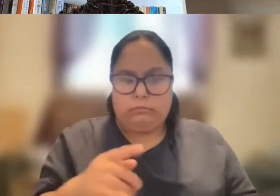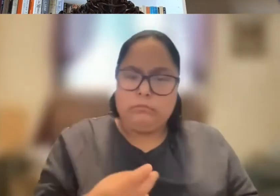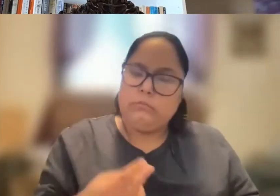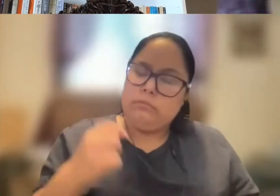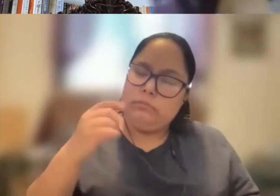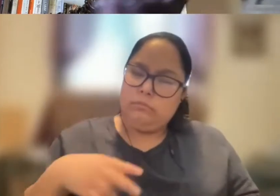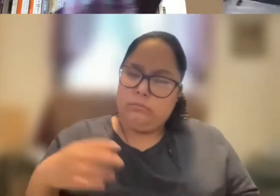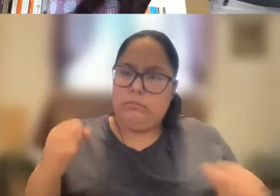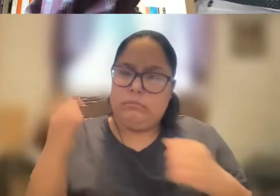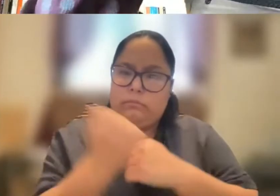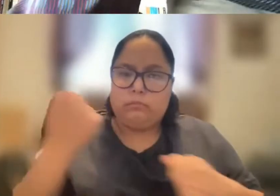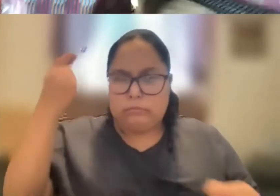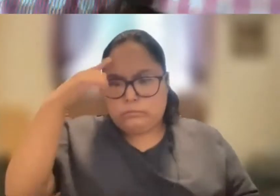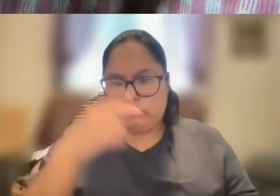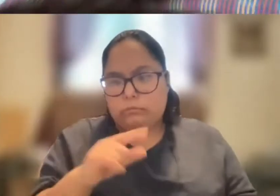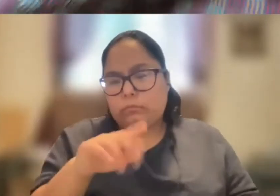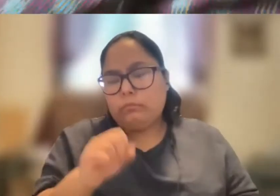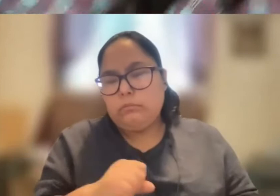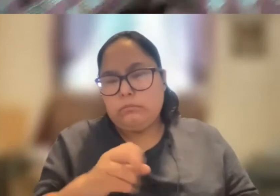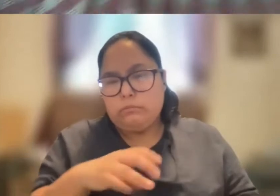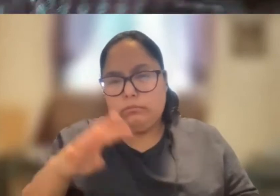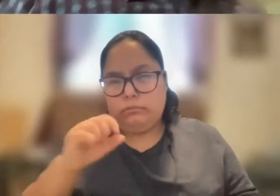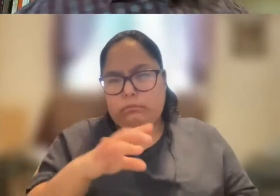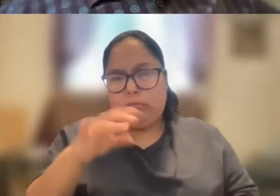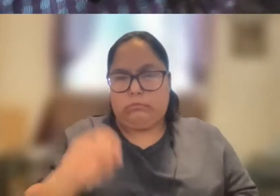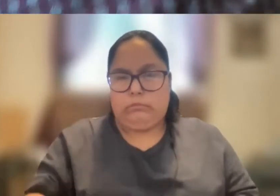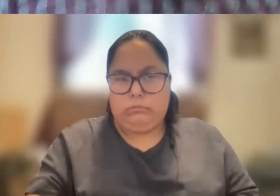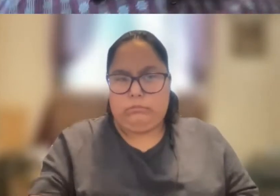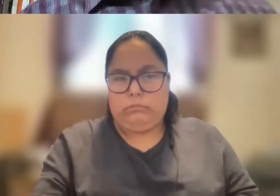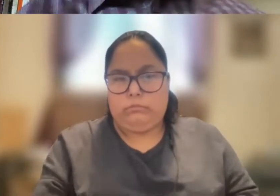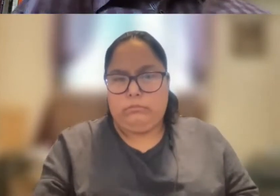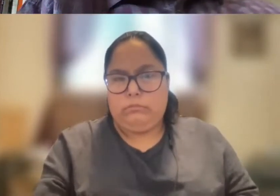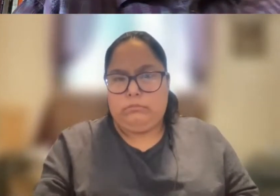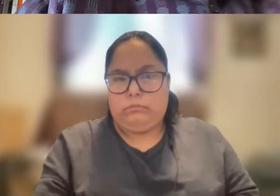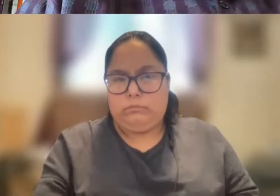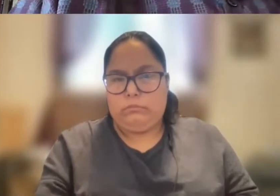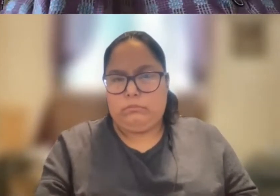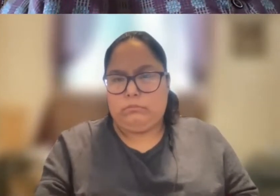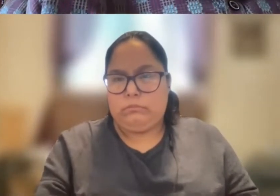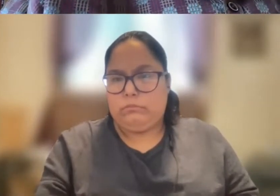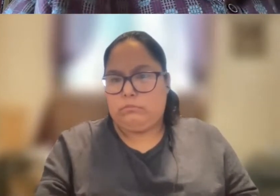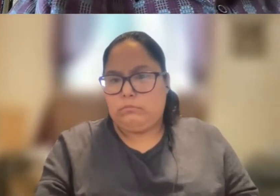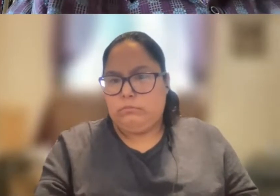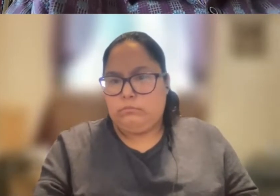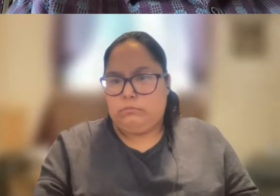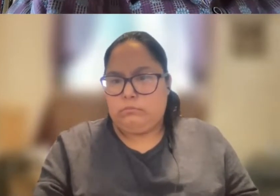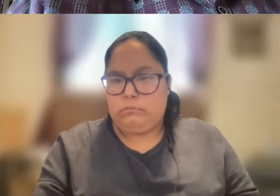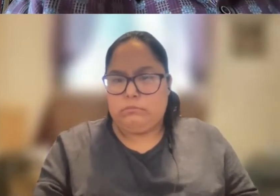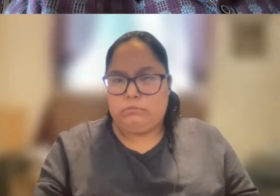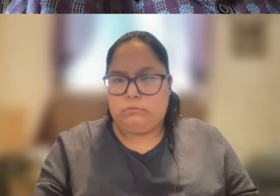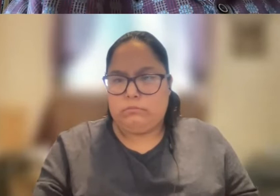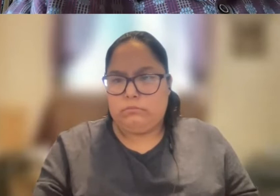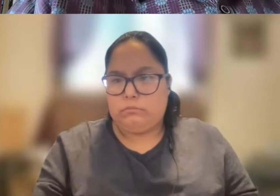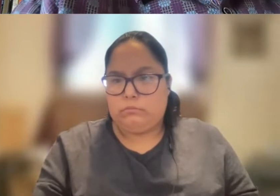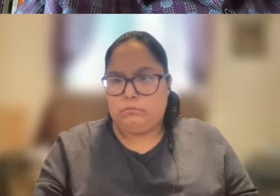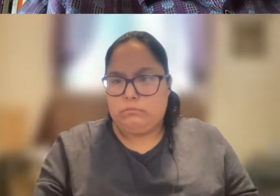we support trans members in the military, but like you say, we do whatever we can